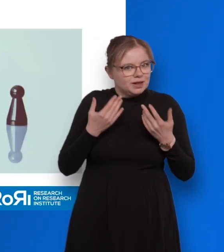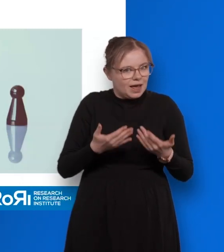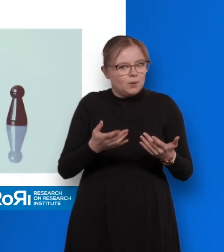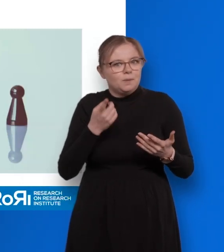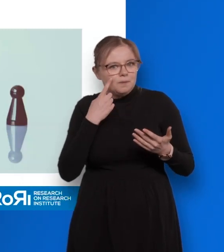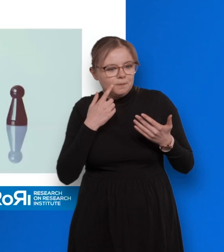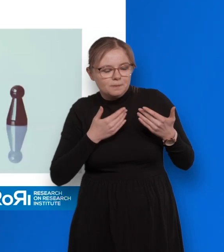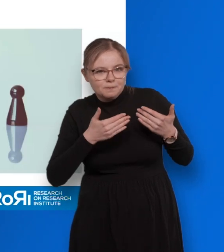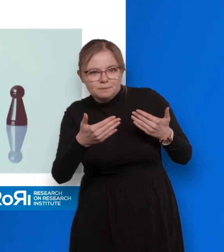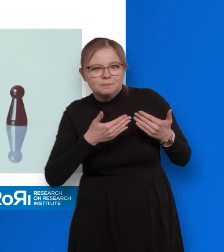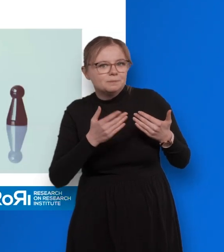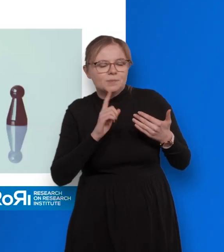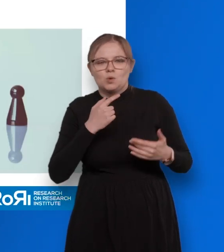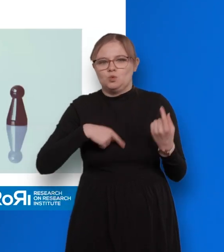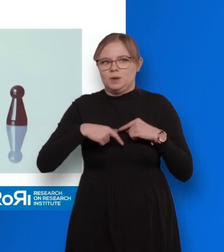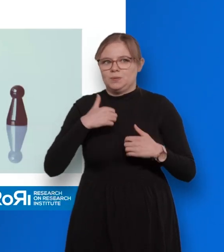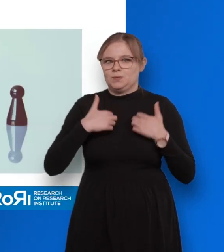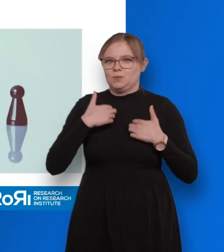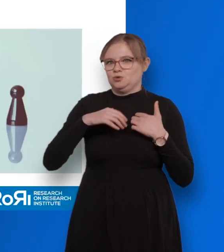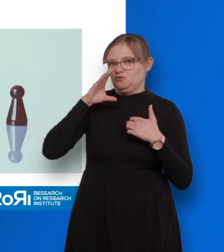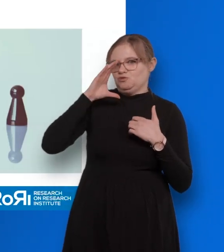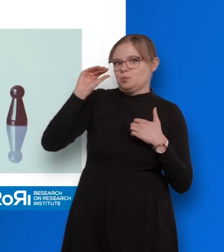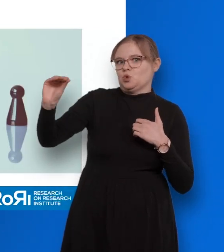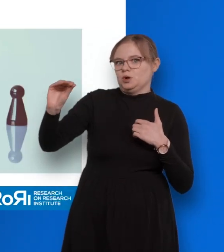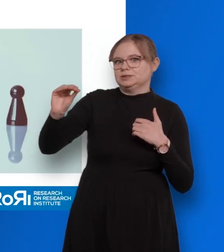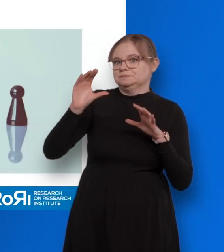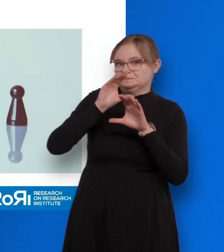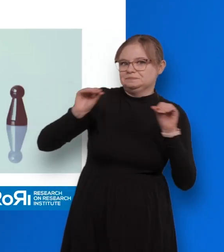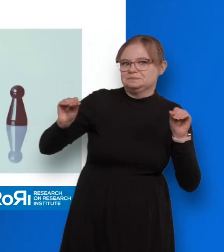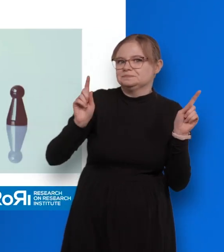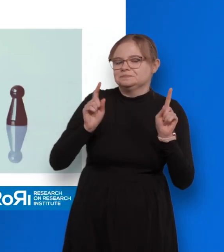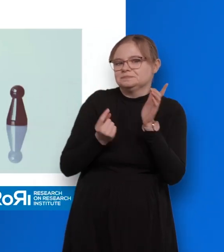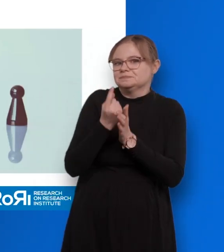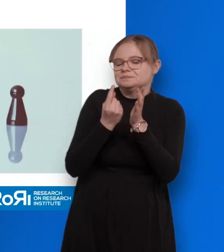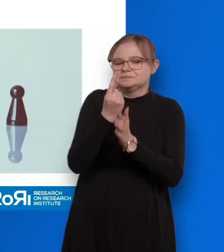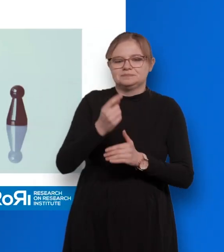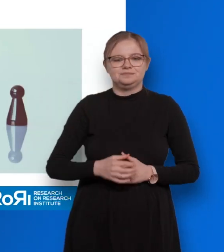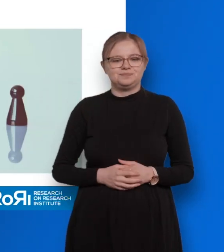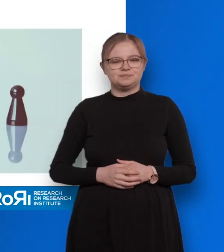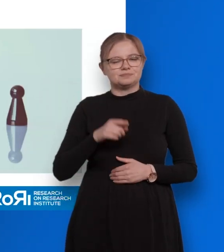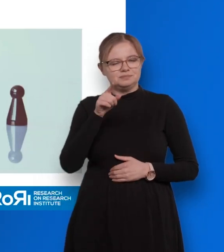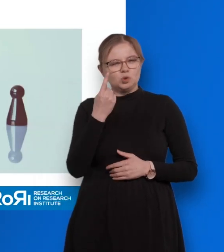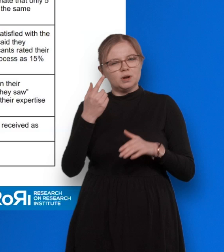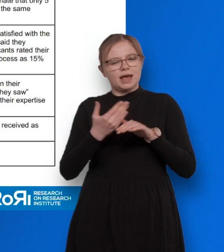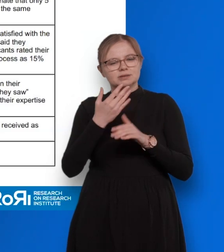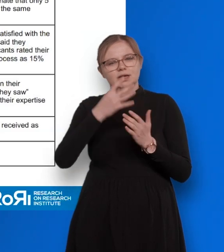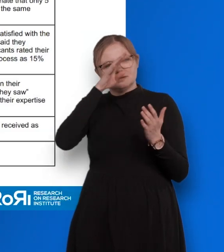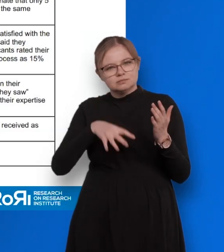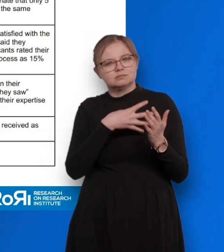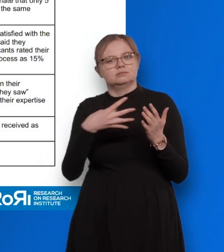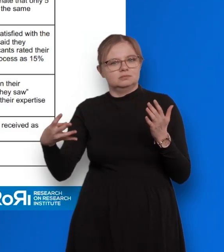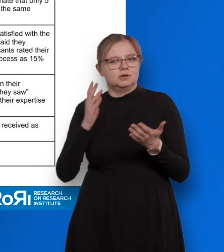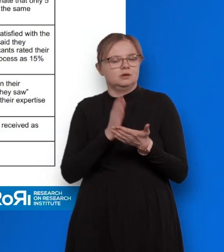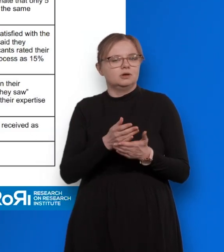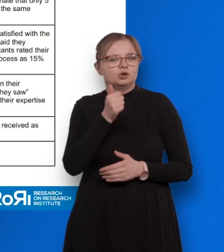reviewed. So watch this space. We're really looking forward to reporting back. On the next slide, have an exercise we did with the Volkswagen, which I